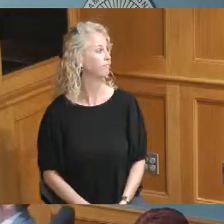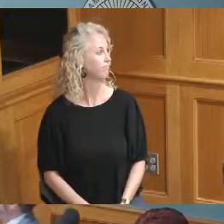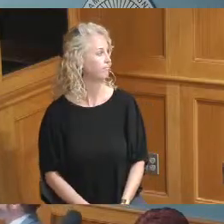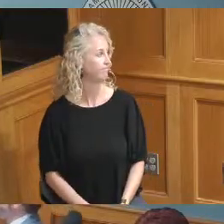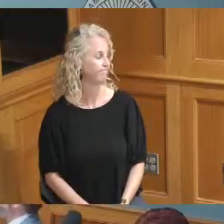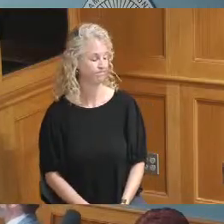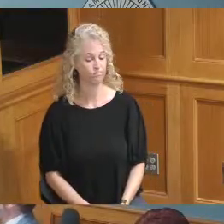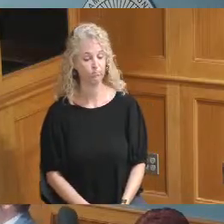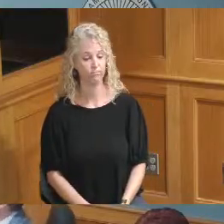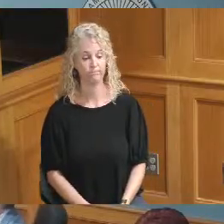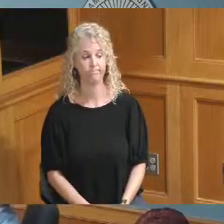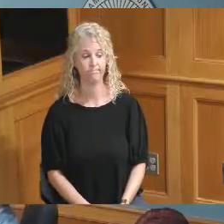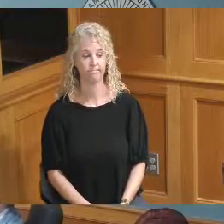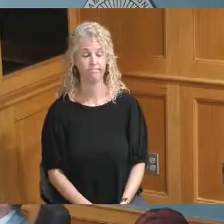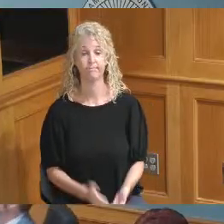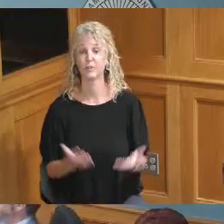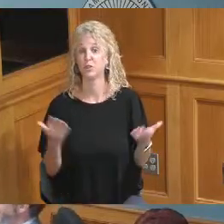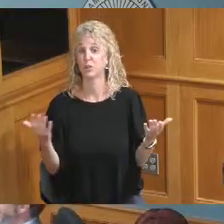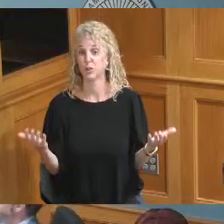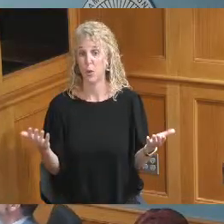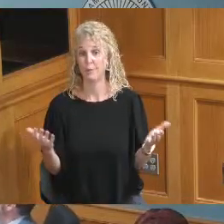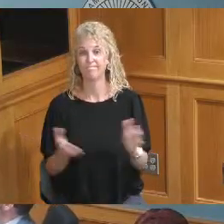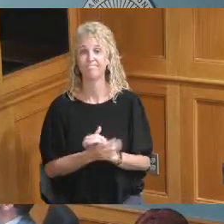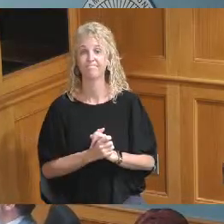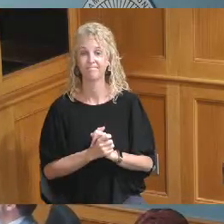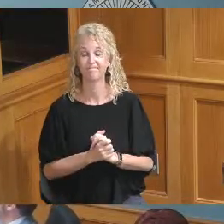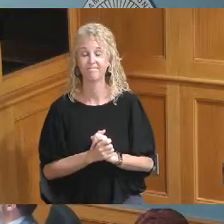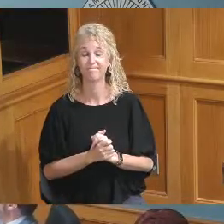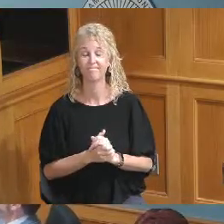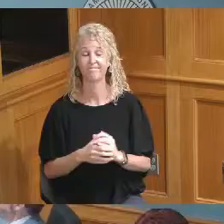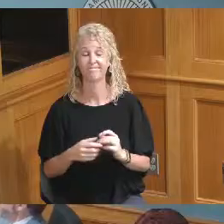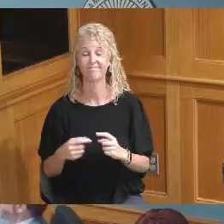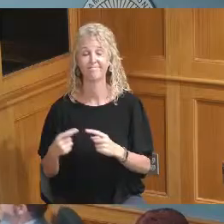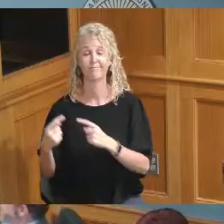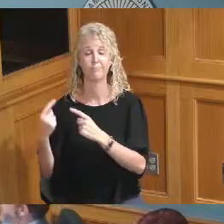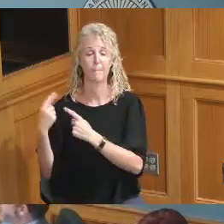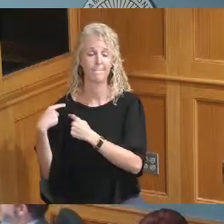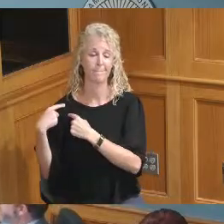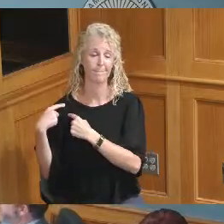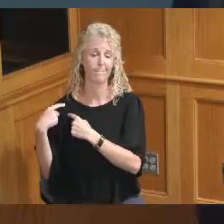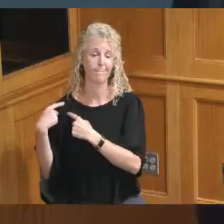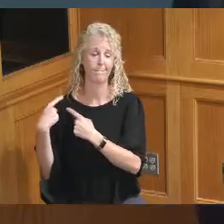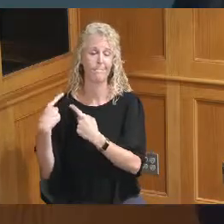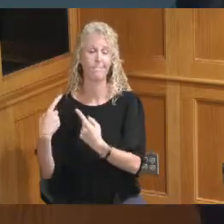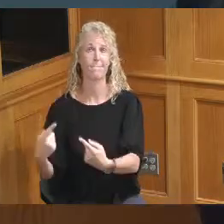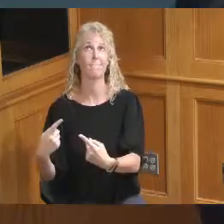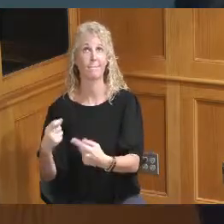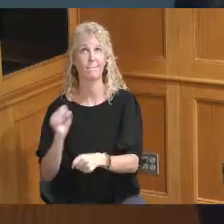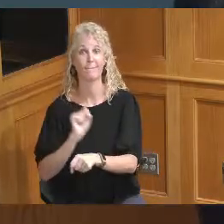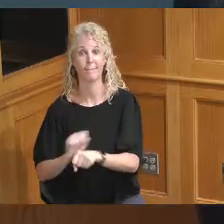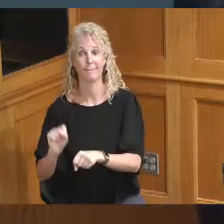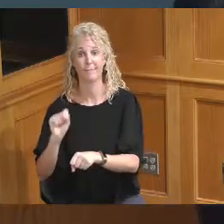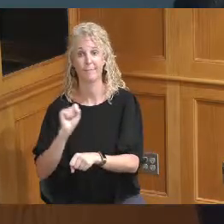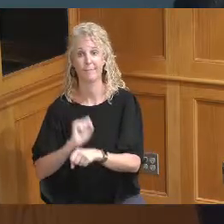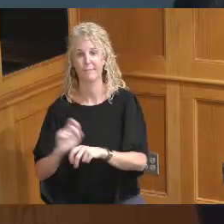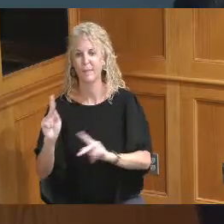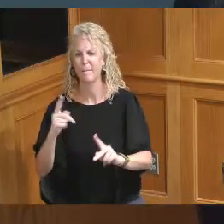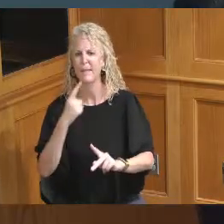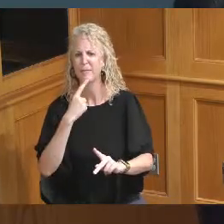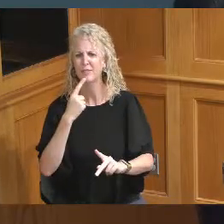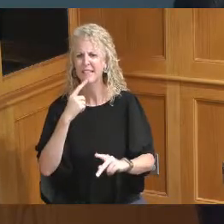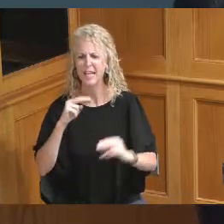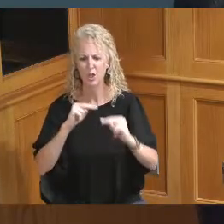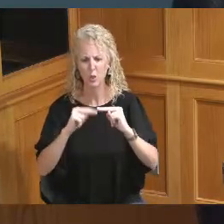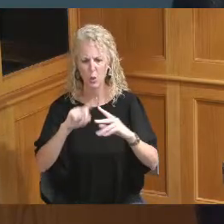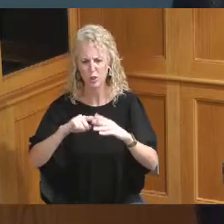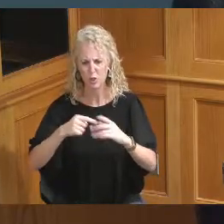So we have, as everyone has noted, we've been doing this for a very long time. And when asked, how long have you been negotiating with the